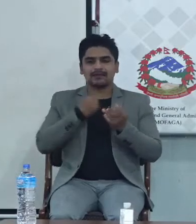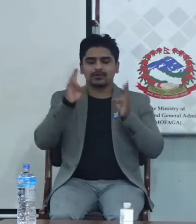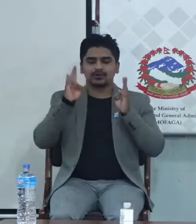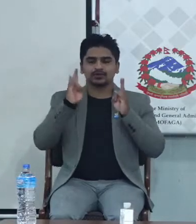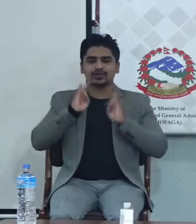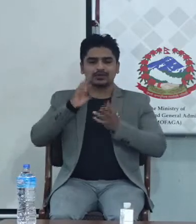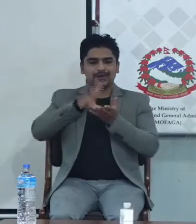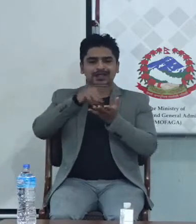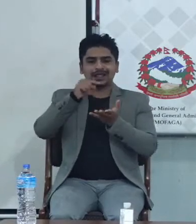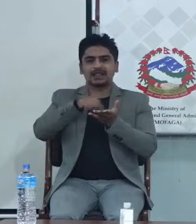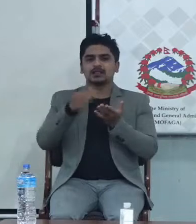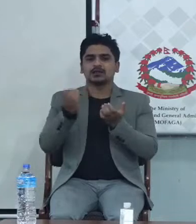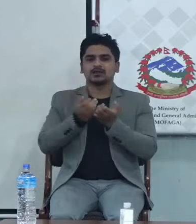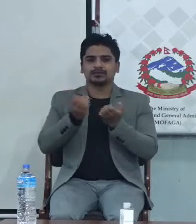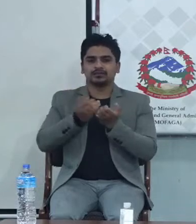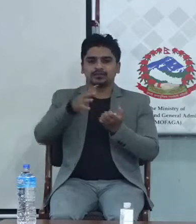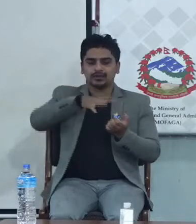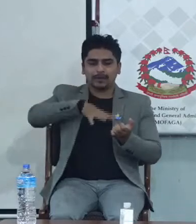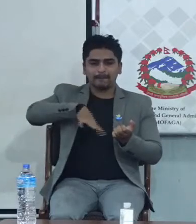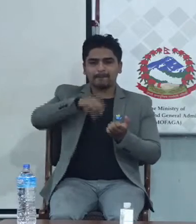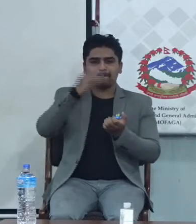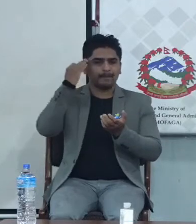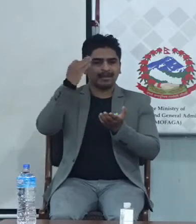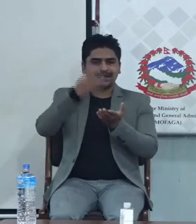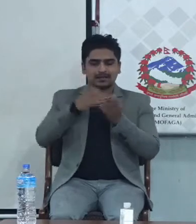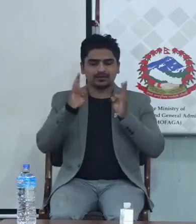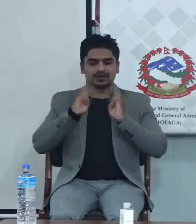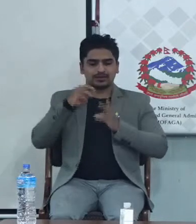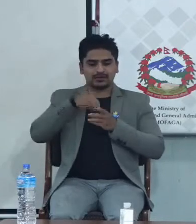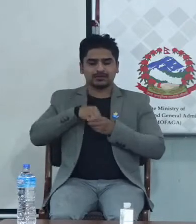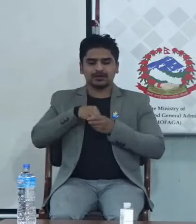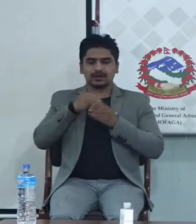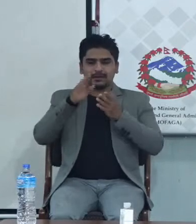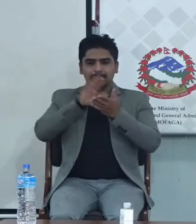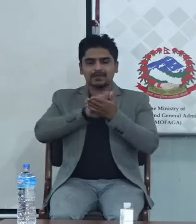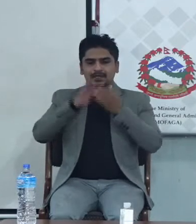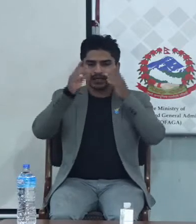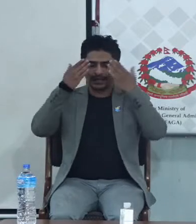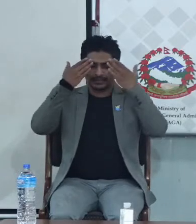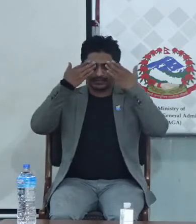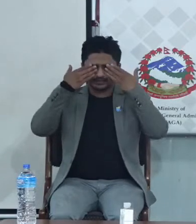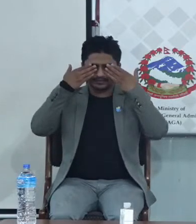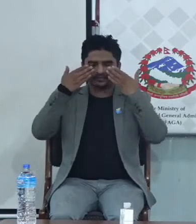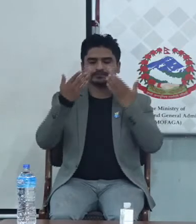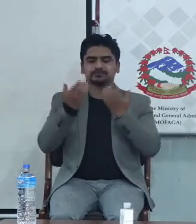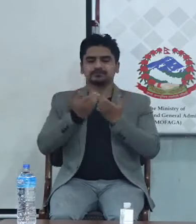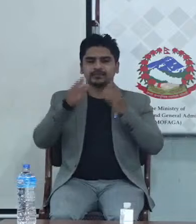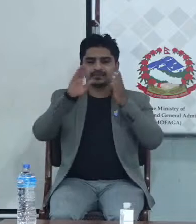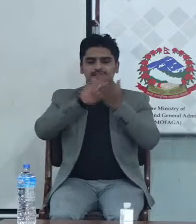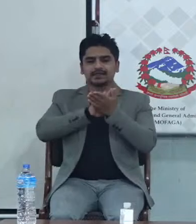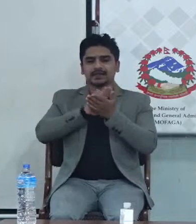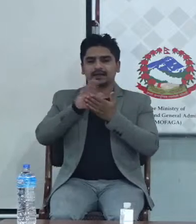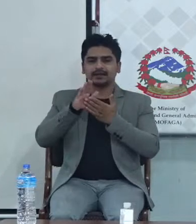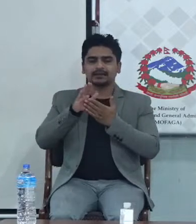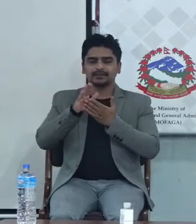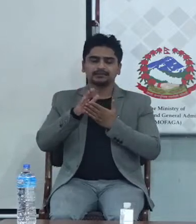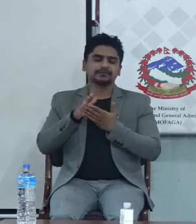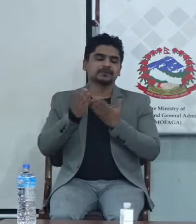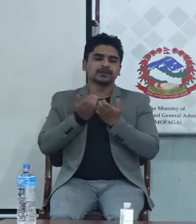your eyes, and what you are thinking in your mind, just pay attention.